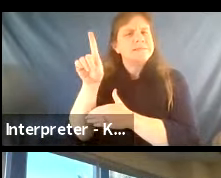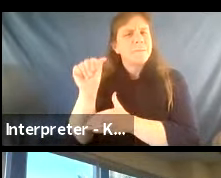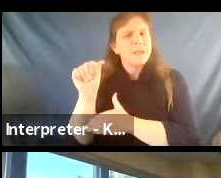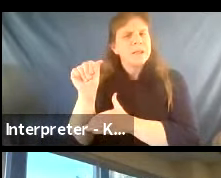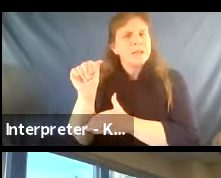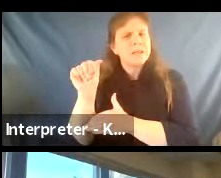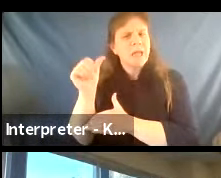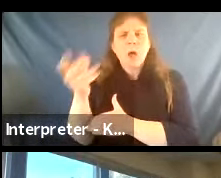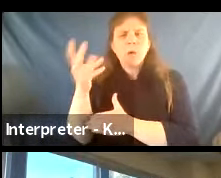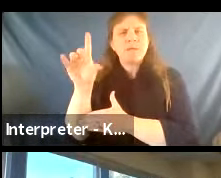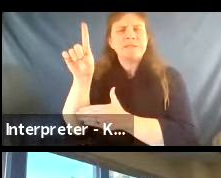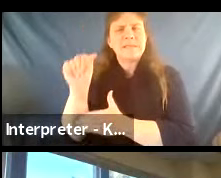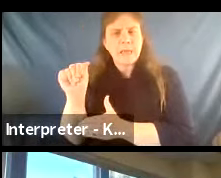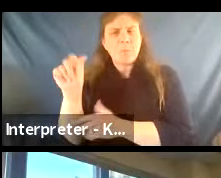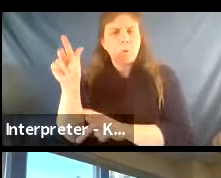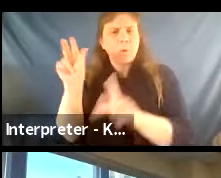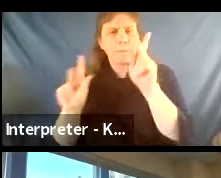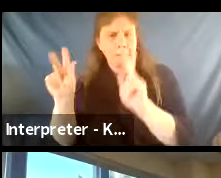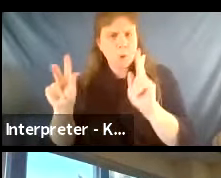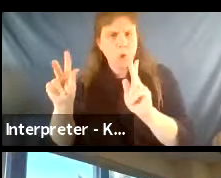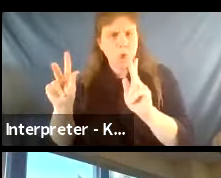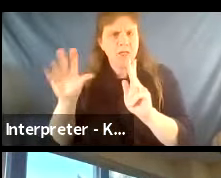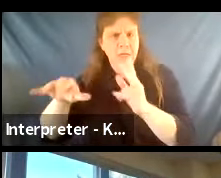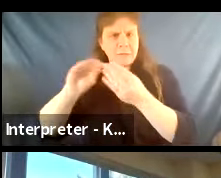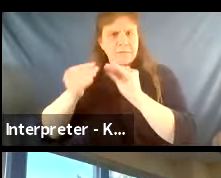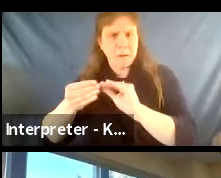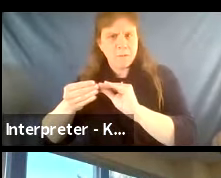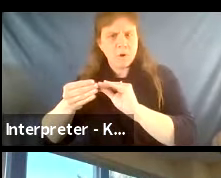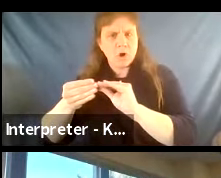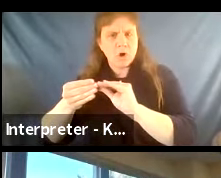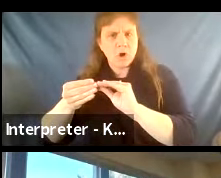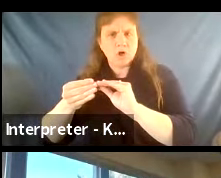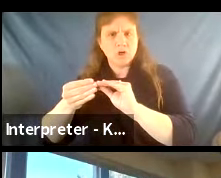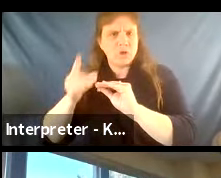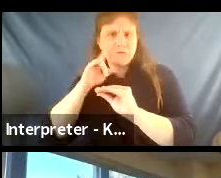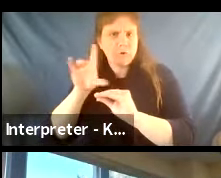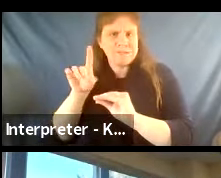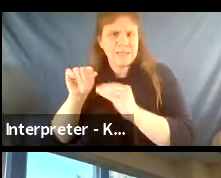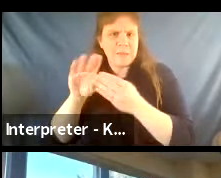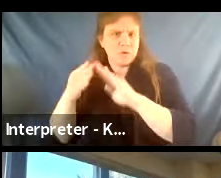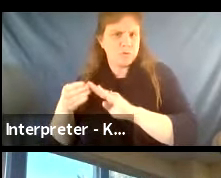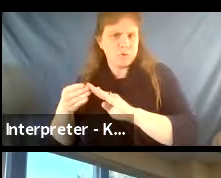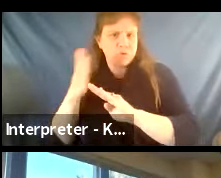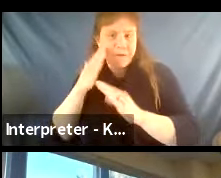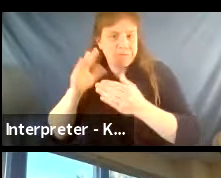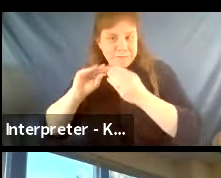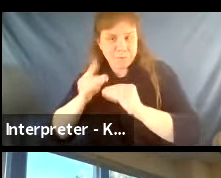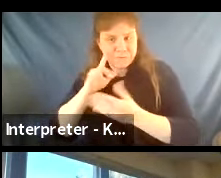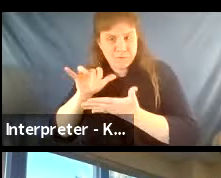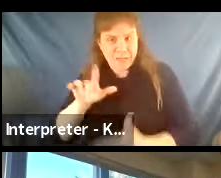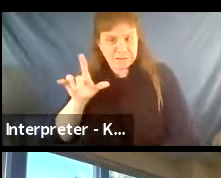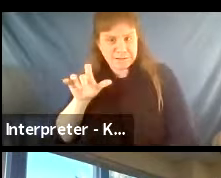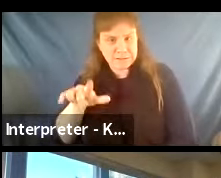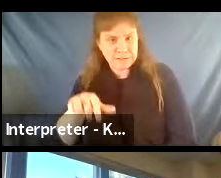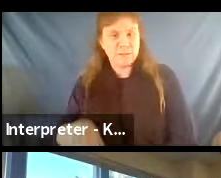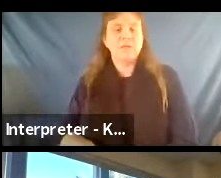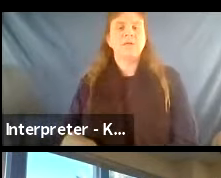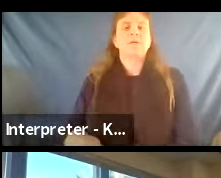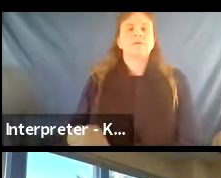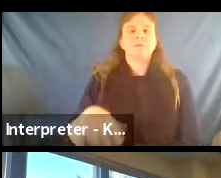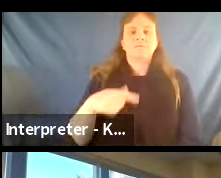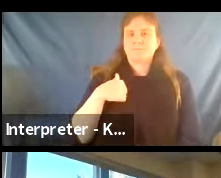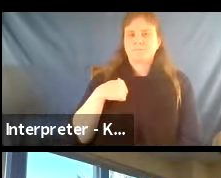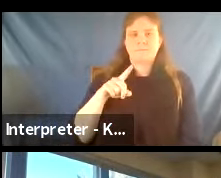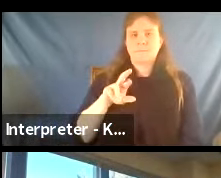In terms of for our disabled community. Yeah, no, excellent question.